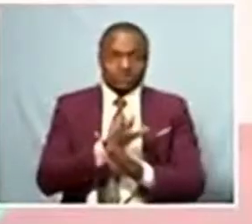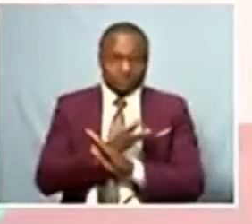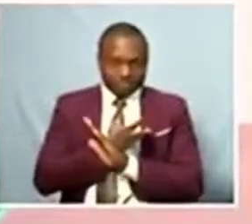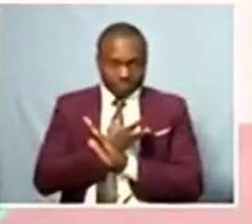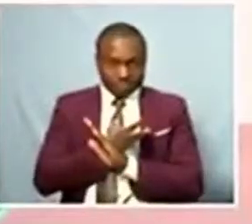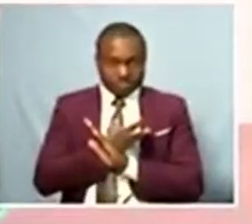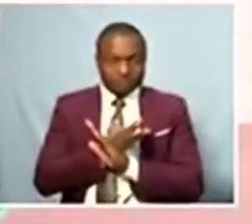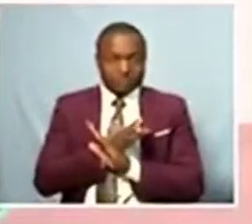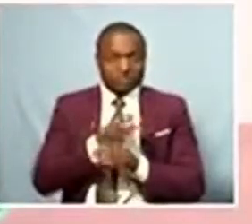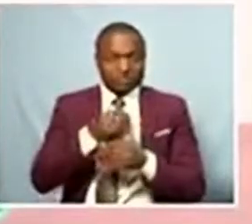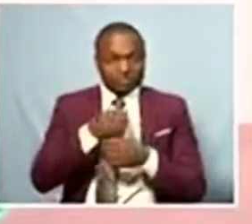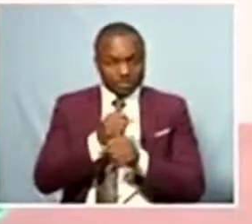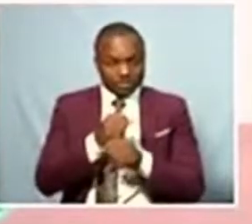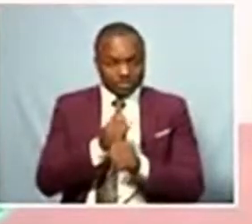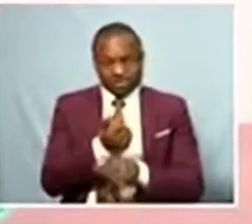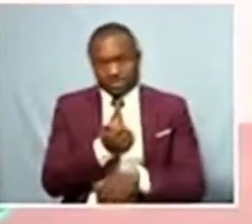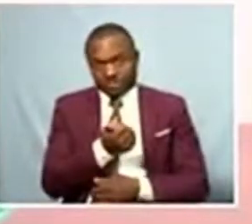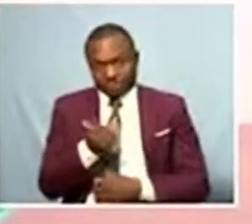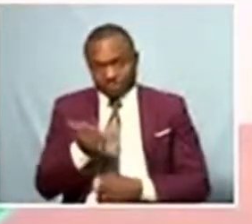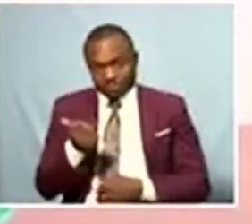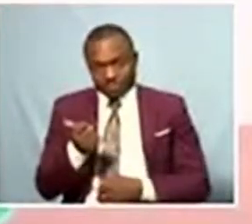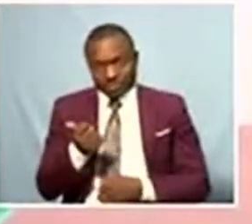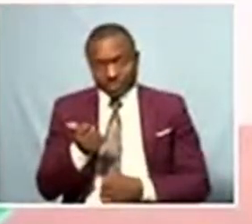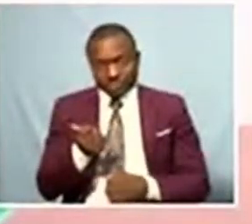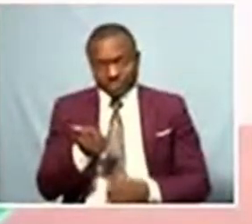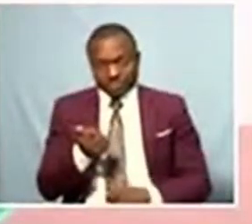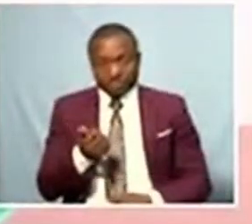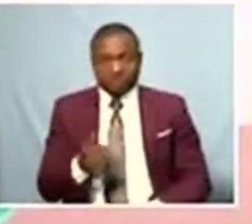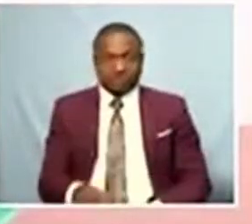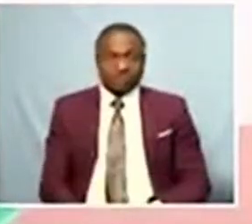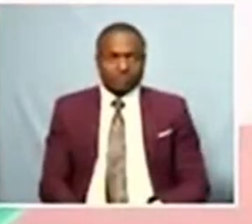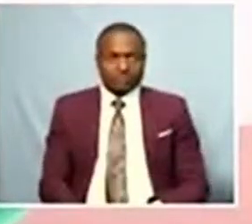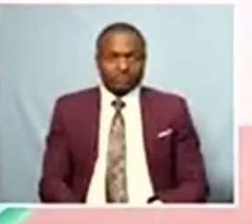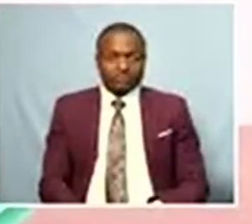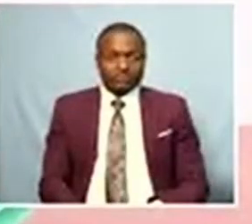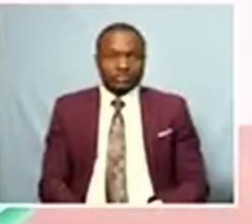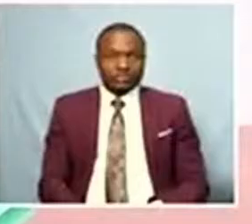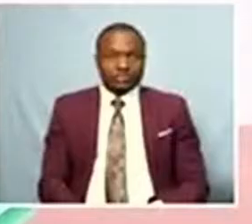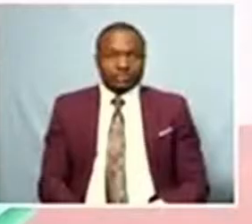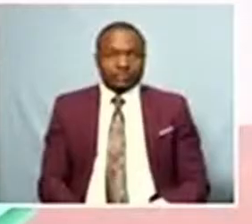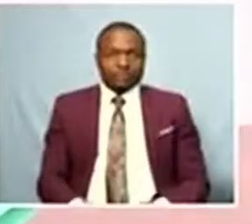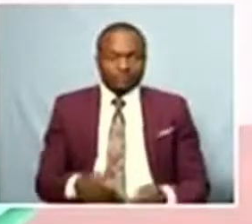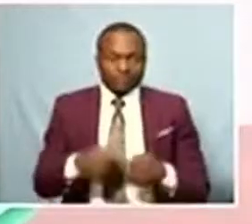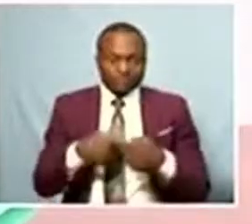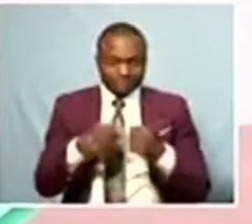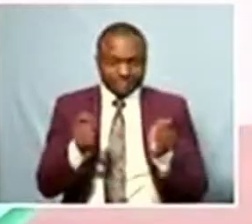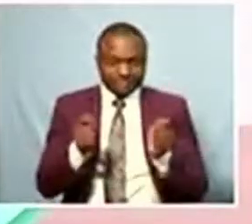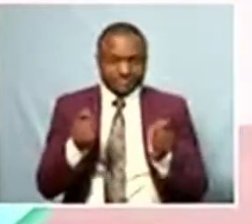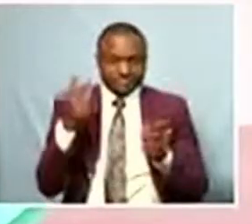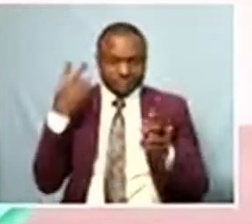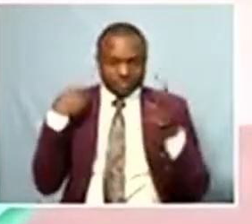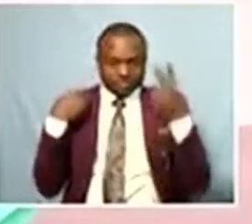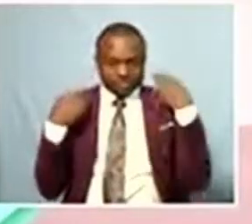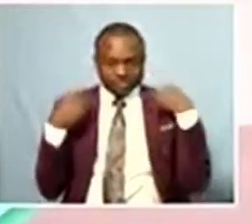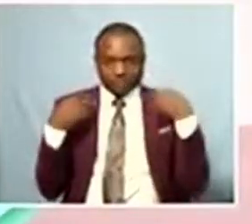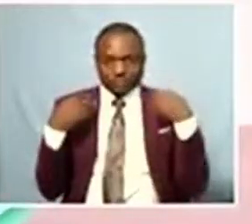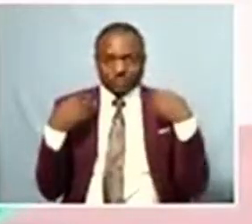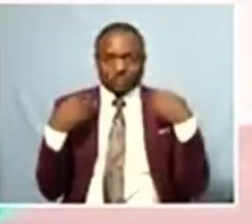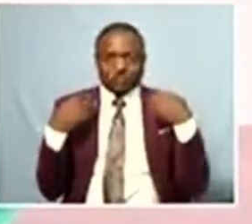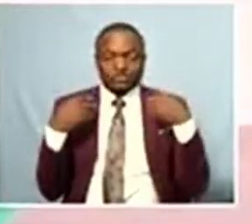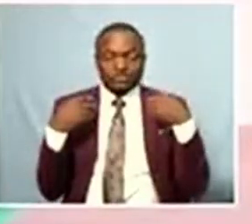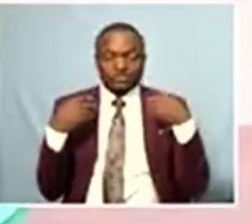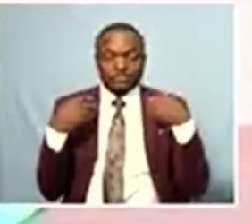the enactment of other modern statutes, and the launch of the National Immigration Policy